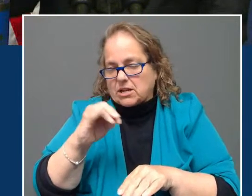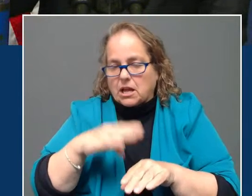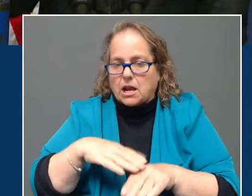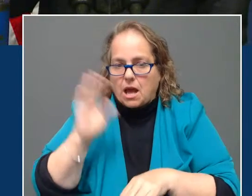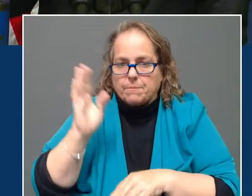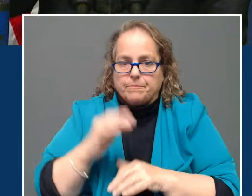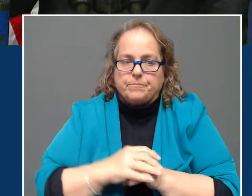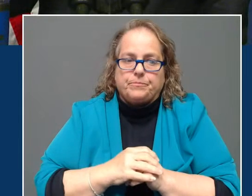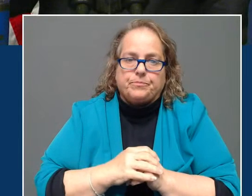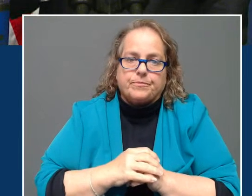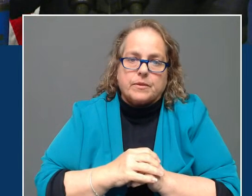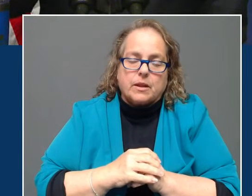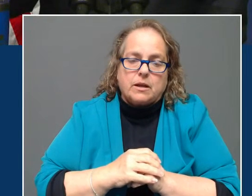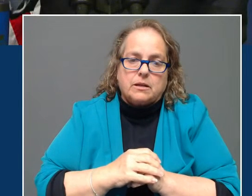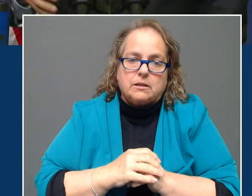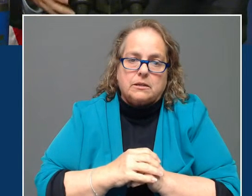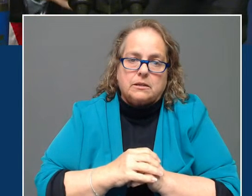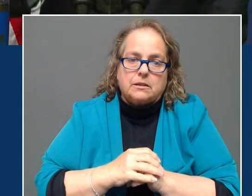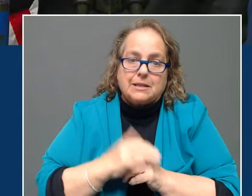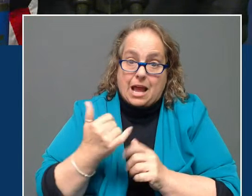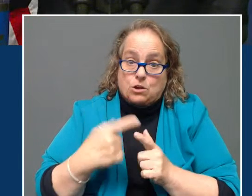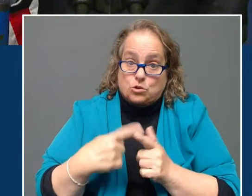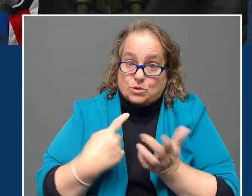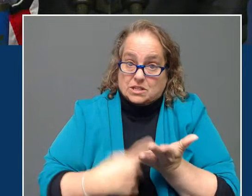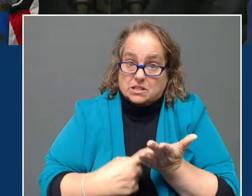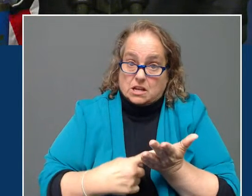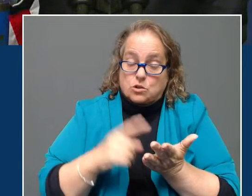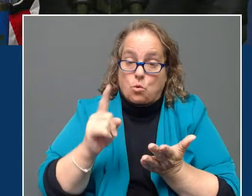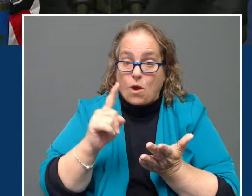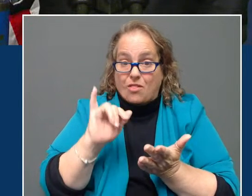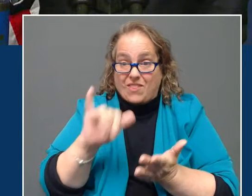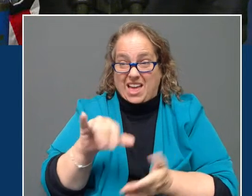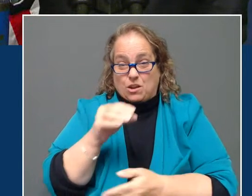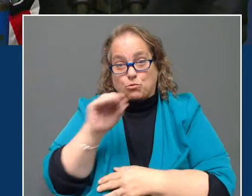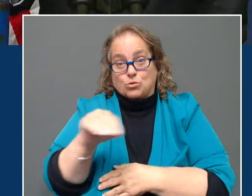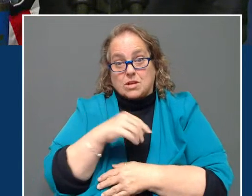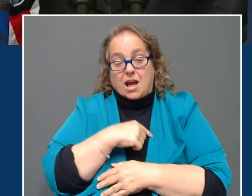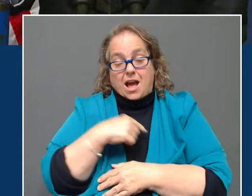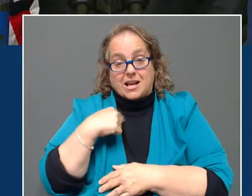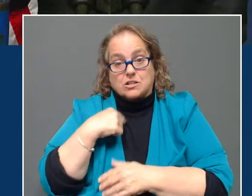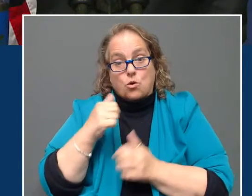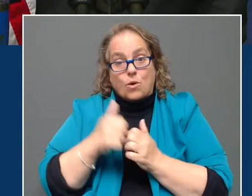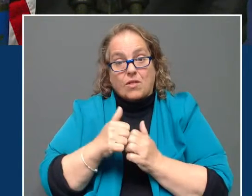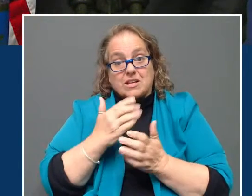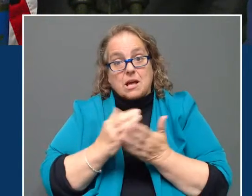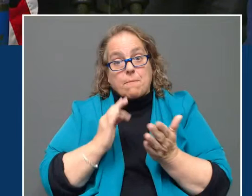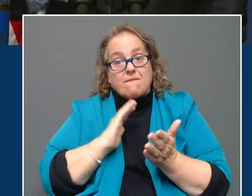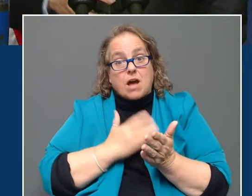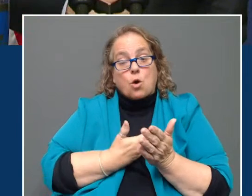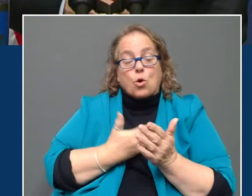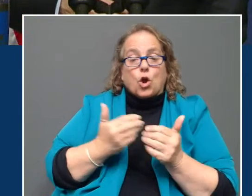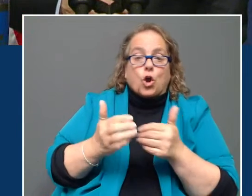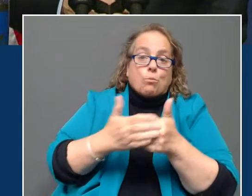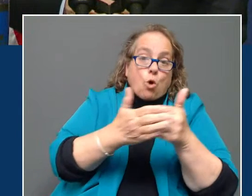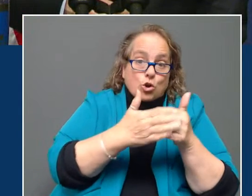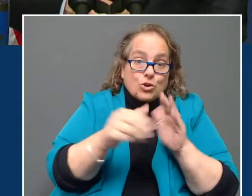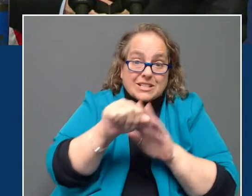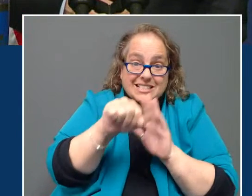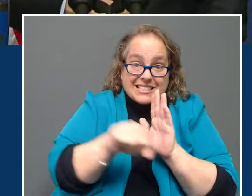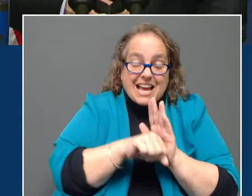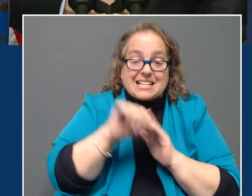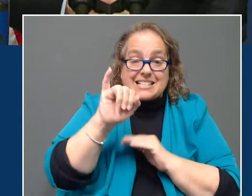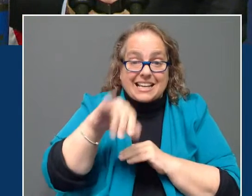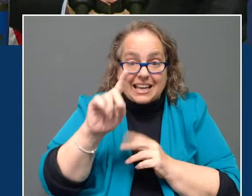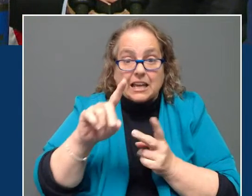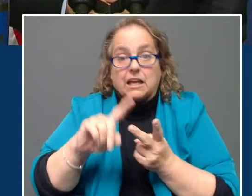a little bit about where that places us with some of our border states and what we see across the